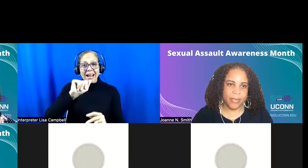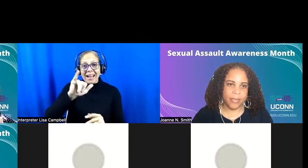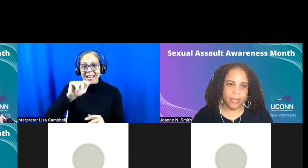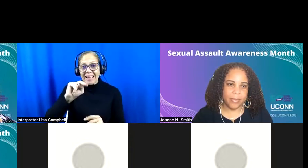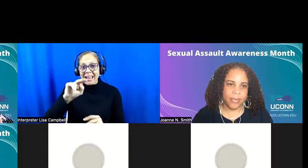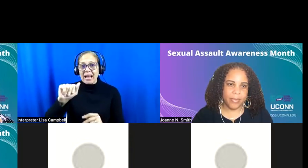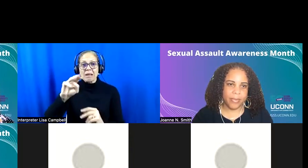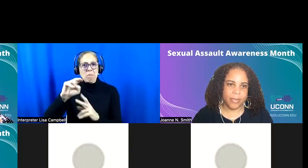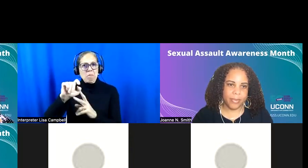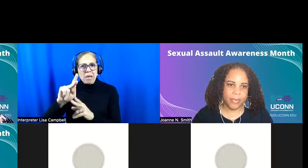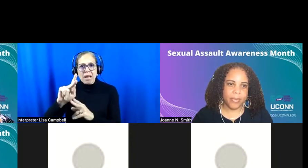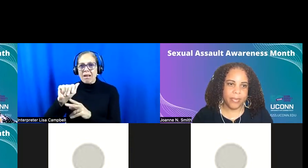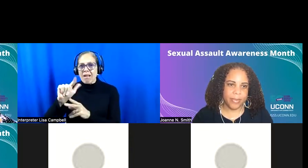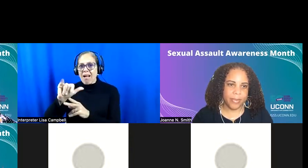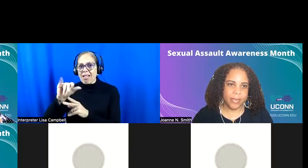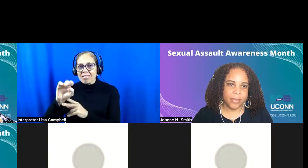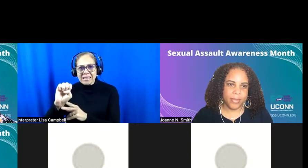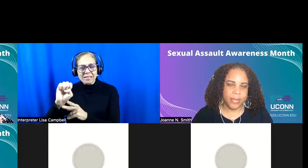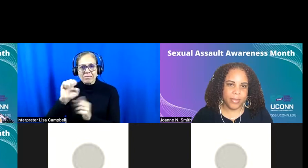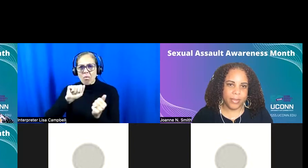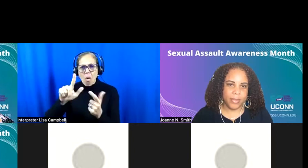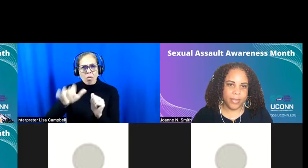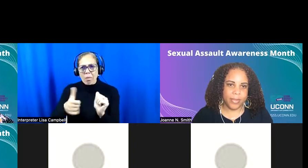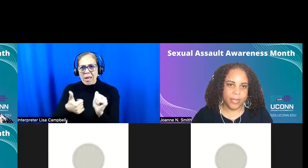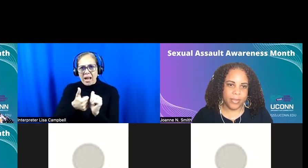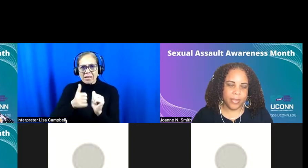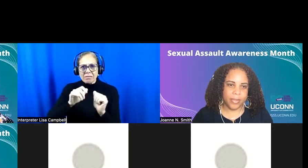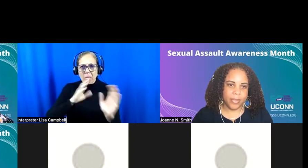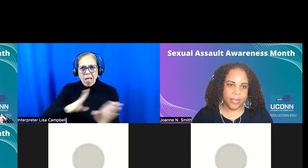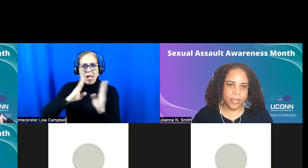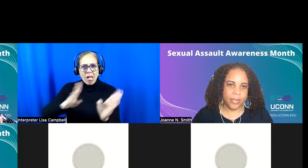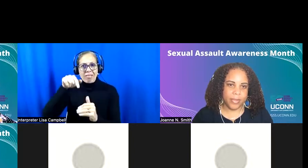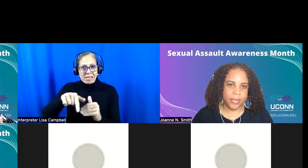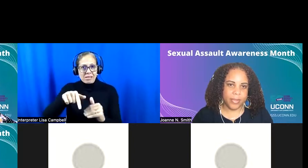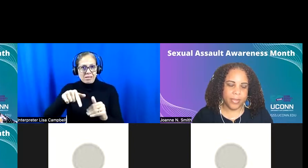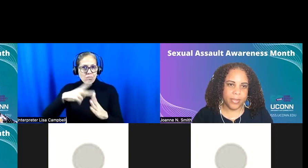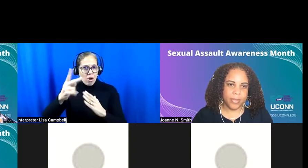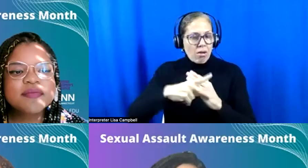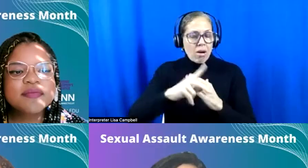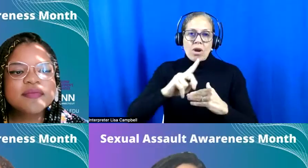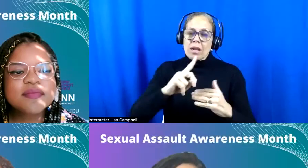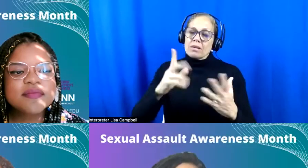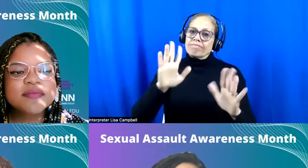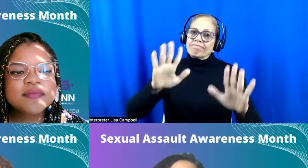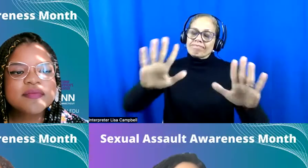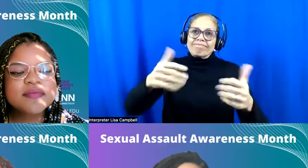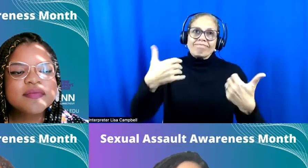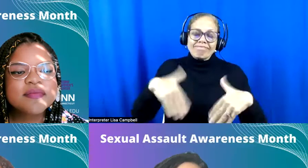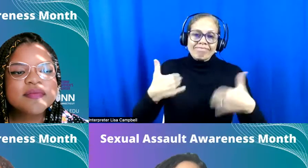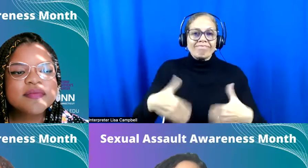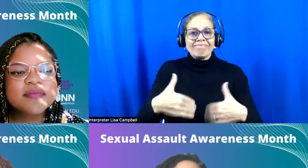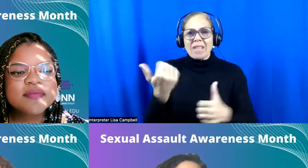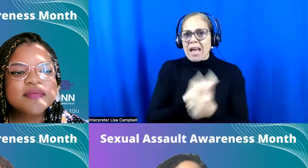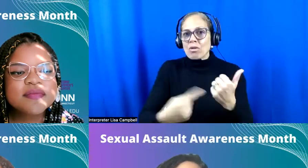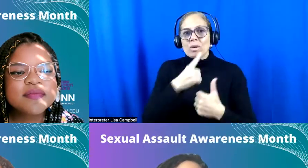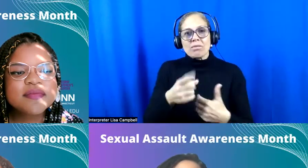Mick and Elise and everyone else behind the scenes. And Mick is also everyone is